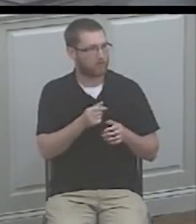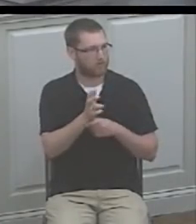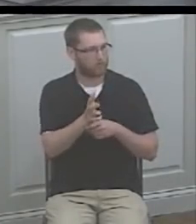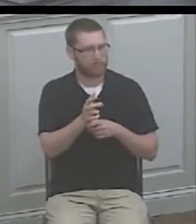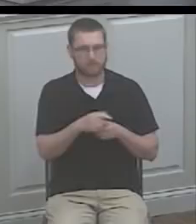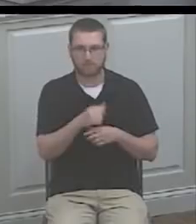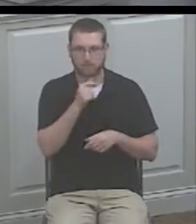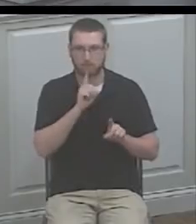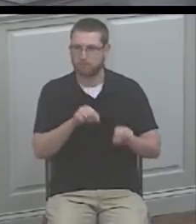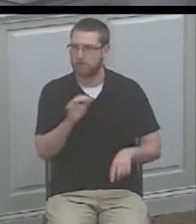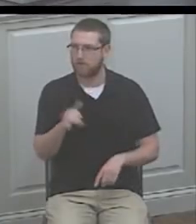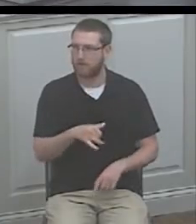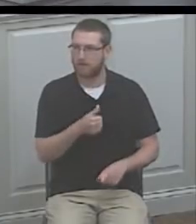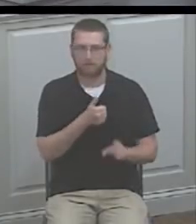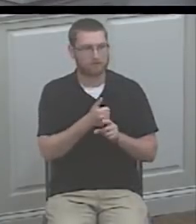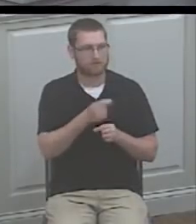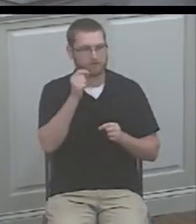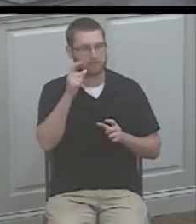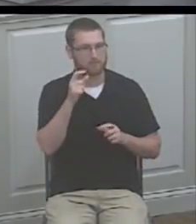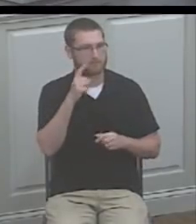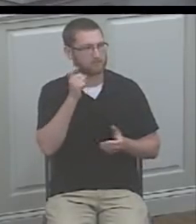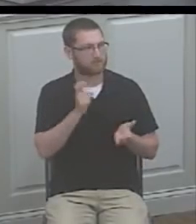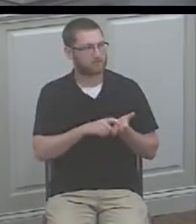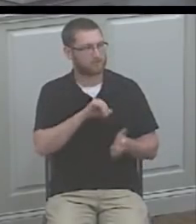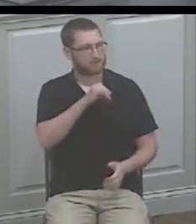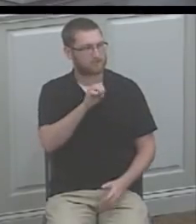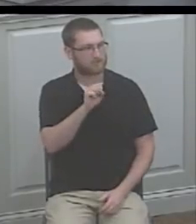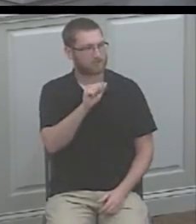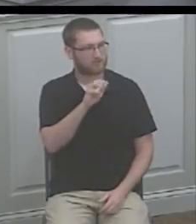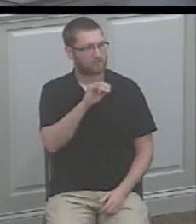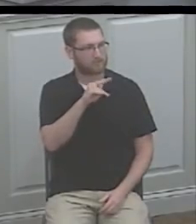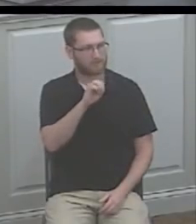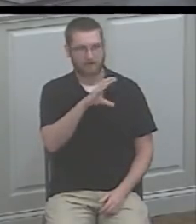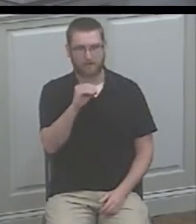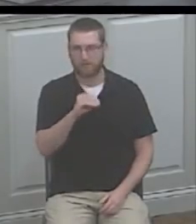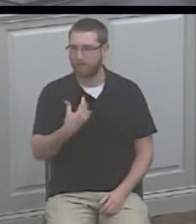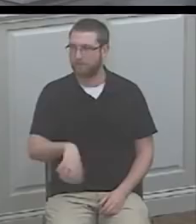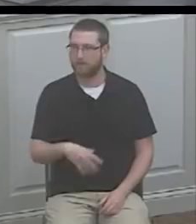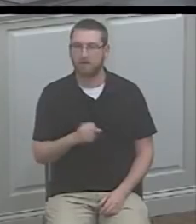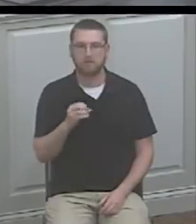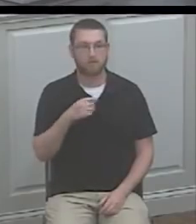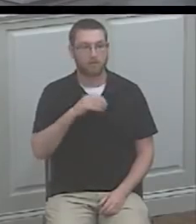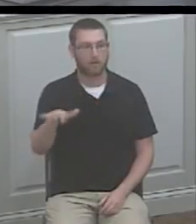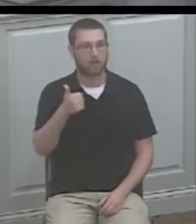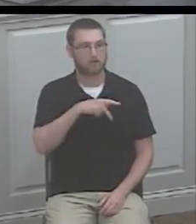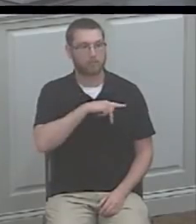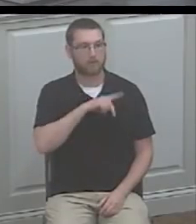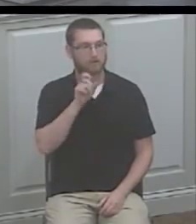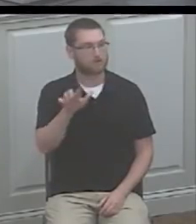but no, you saw my eyes light up when you said Jessamine County, didn't you, sir? Yeah. Okay. Anyone else?